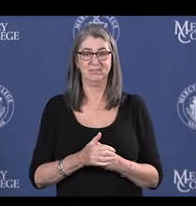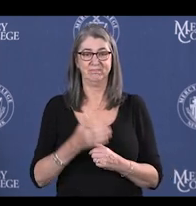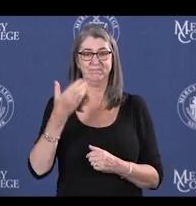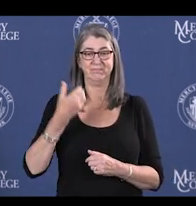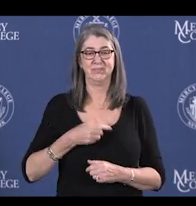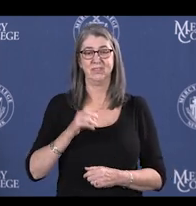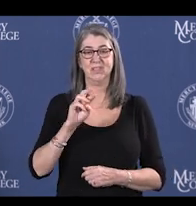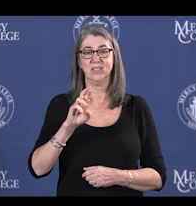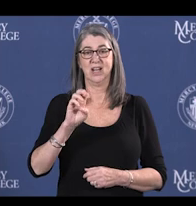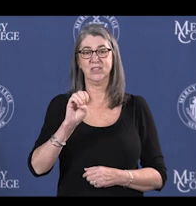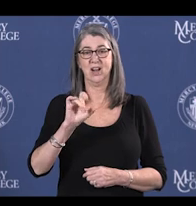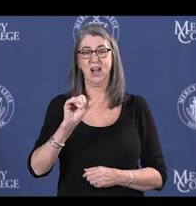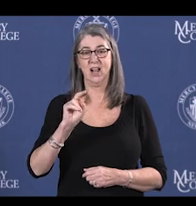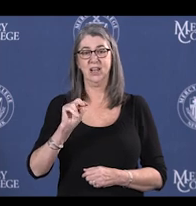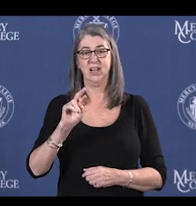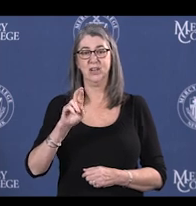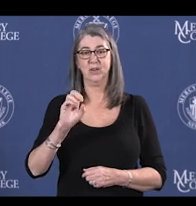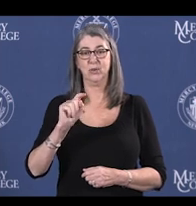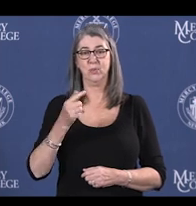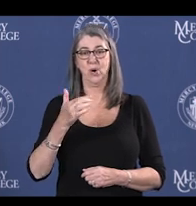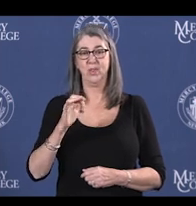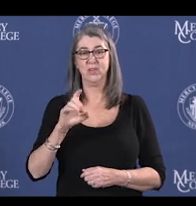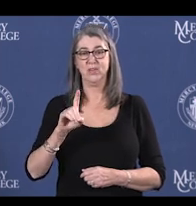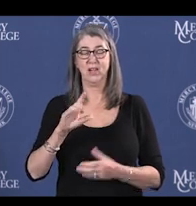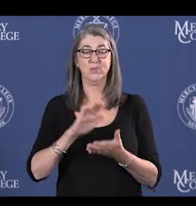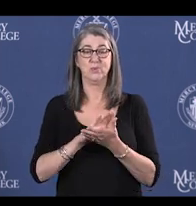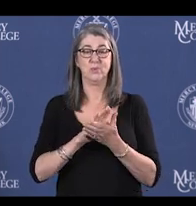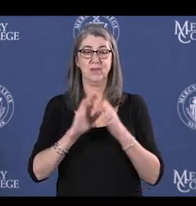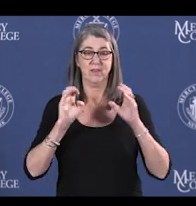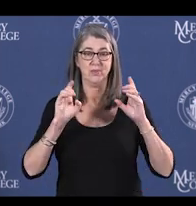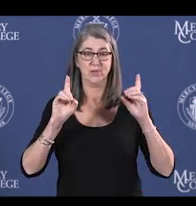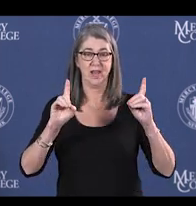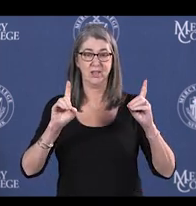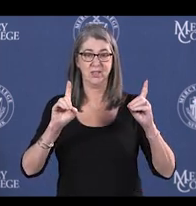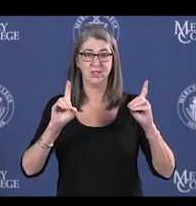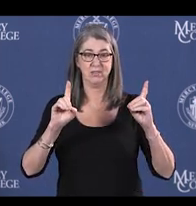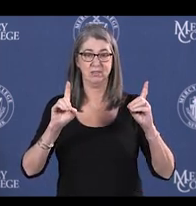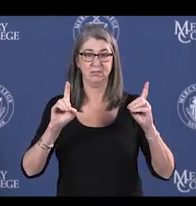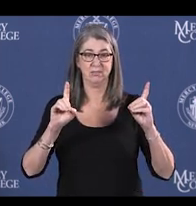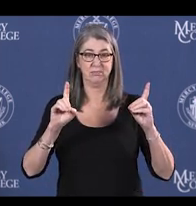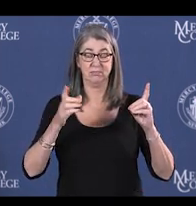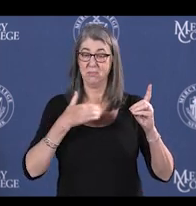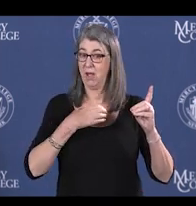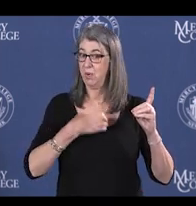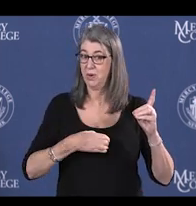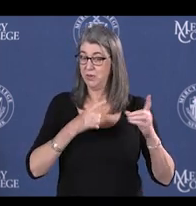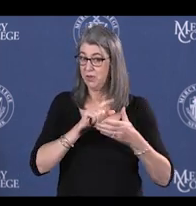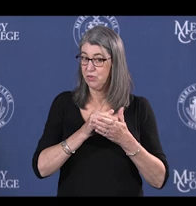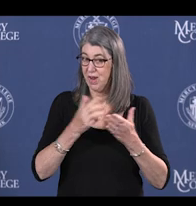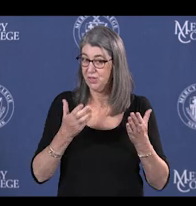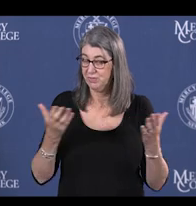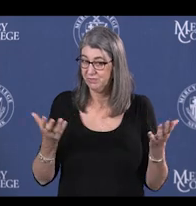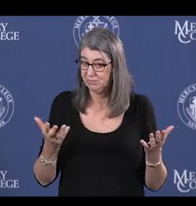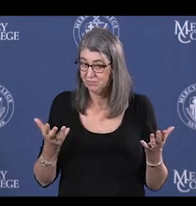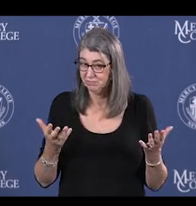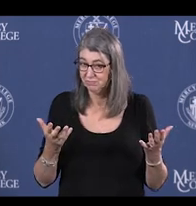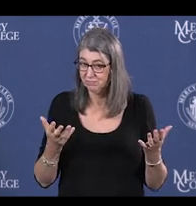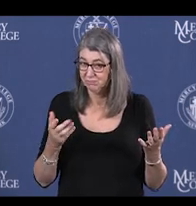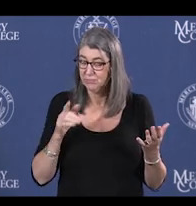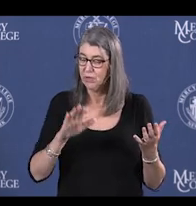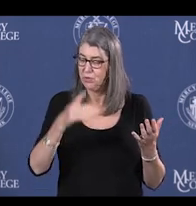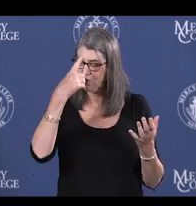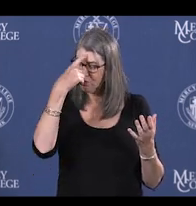2021. I'm Dr. Eileen Rothschild from the School of Education. What is my wish for the graduates? That